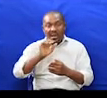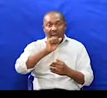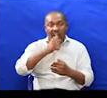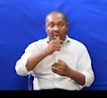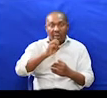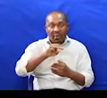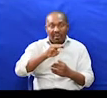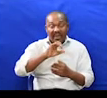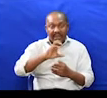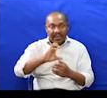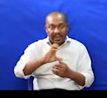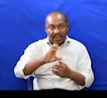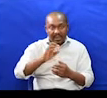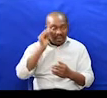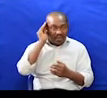theory,